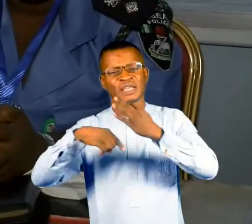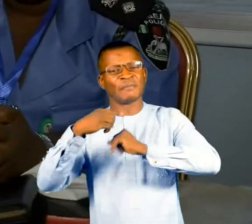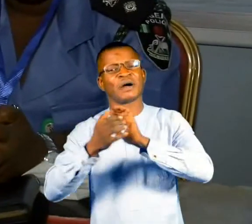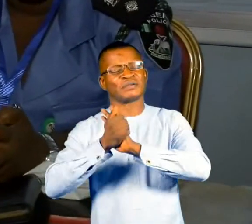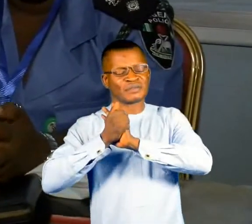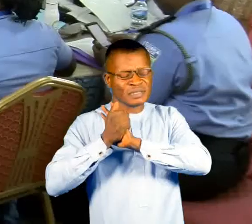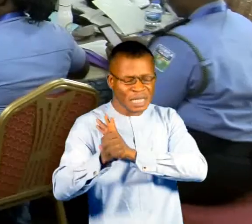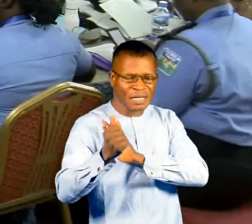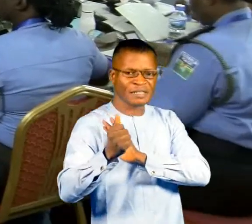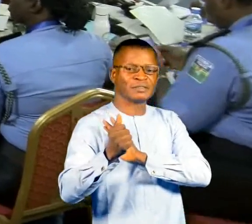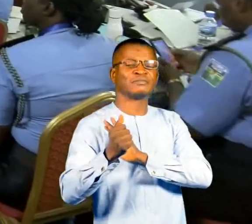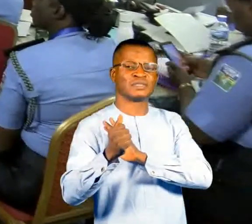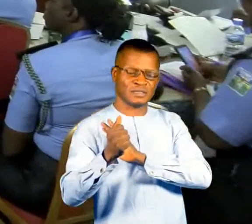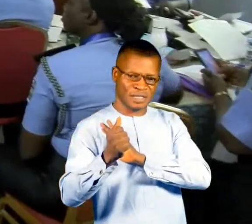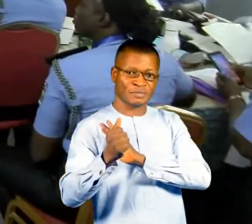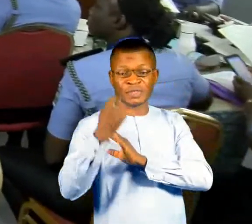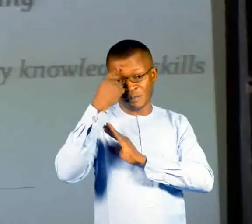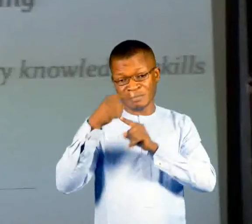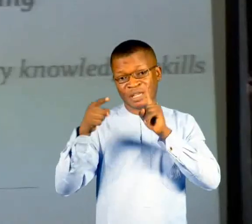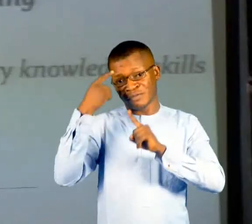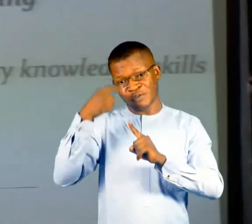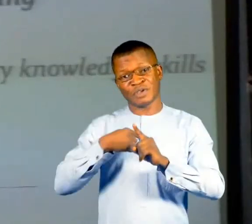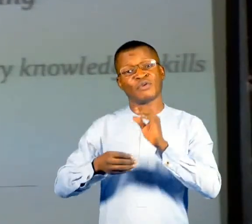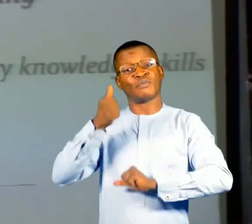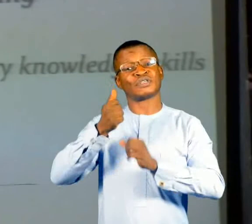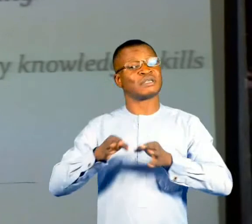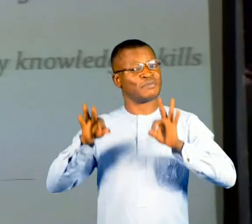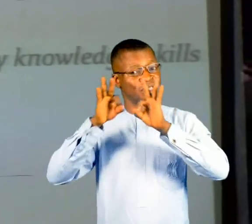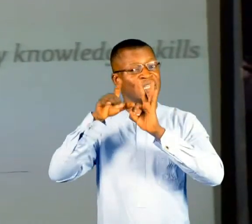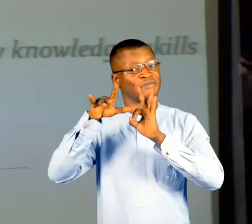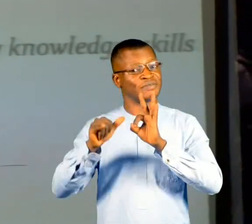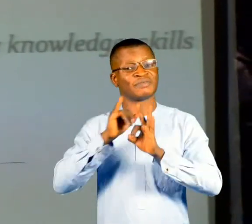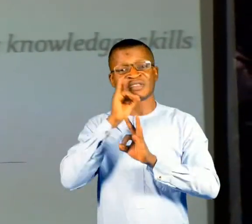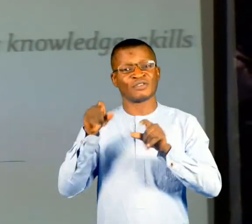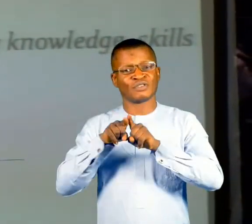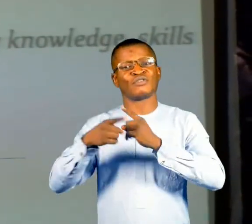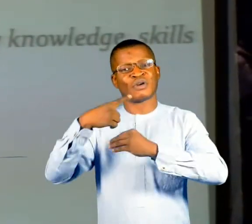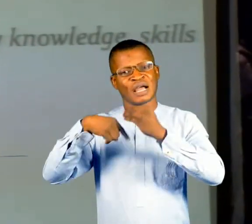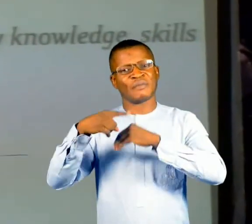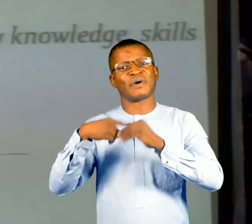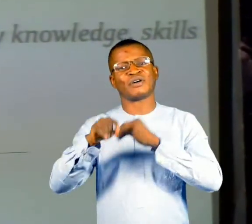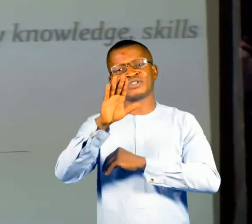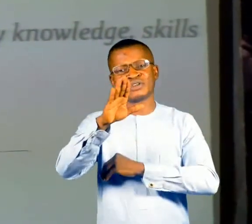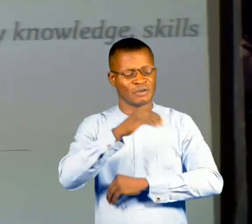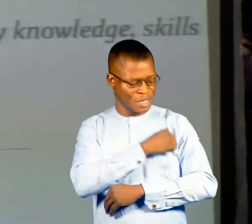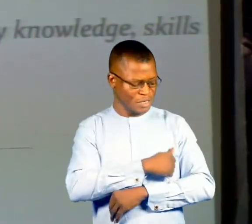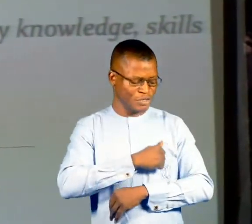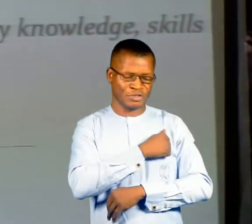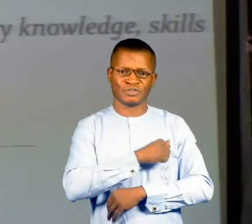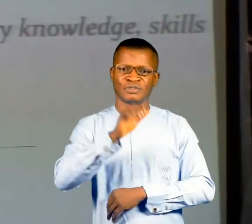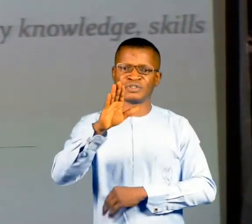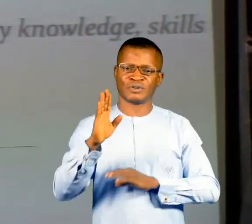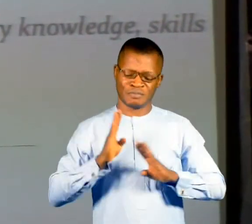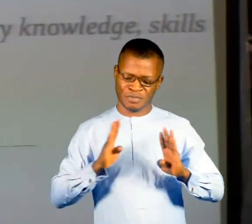also about skills. But for me, most importantly, it's also about your attitude